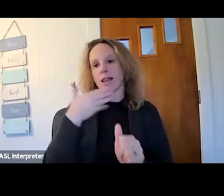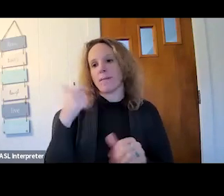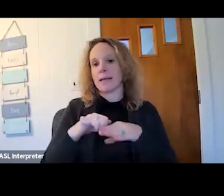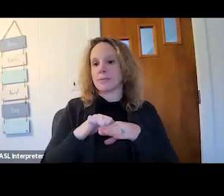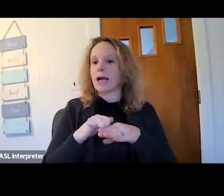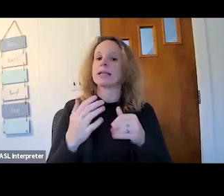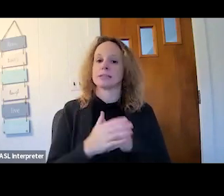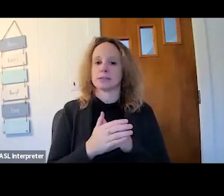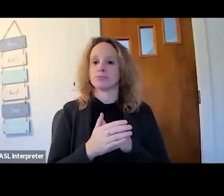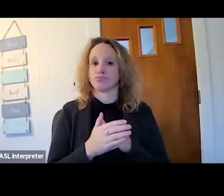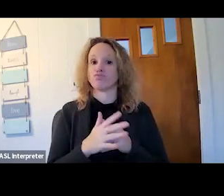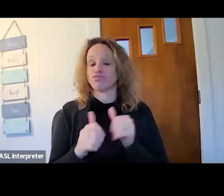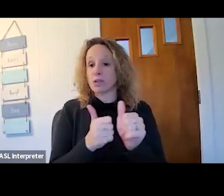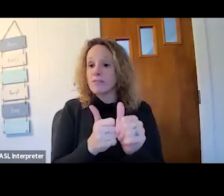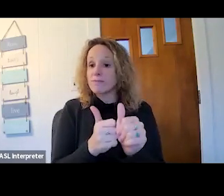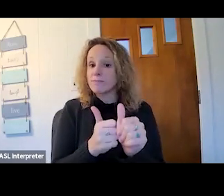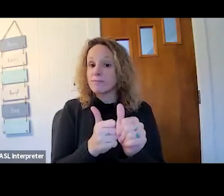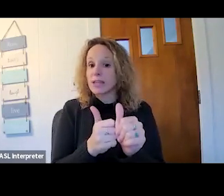standards. We adhere to